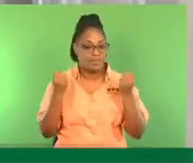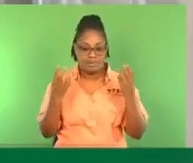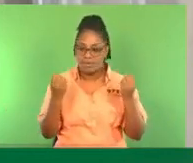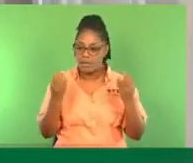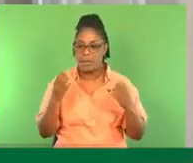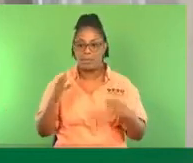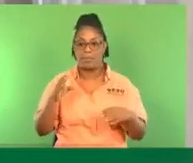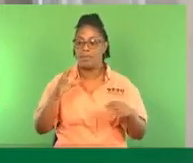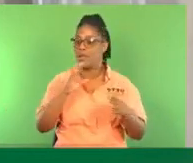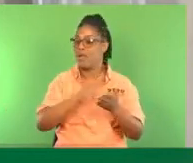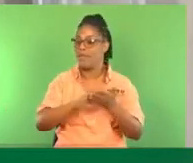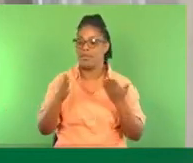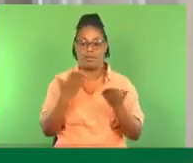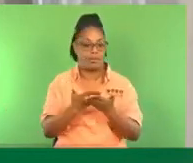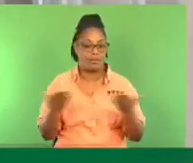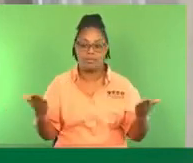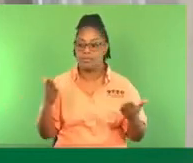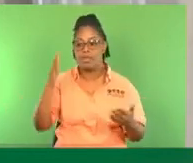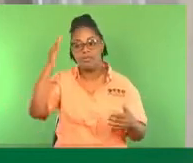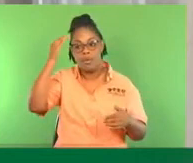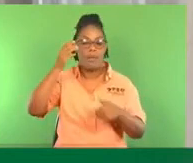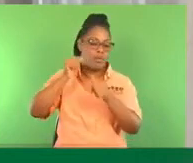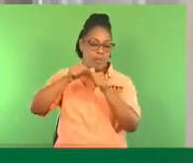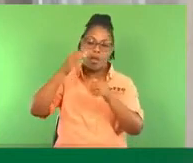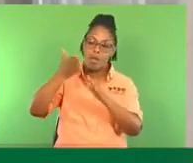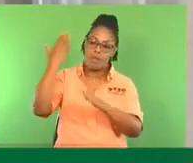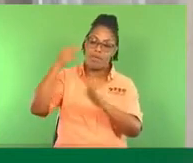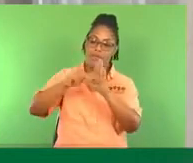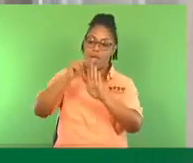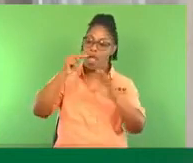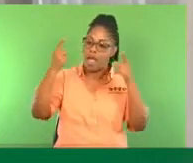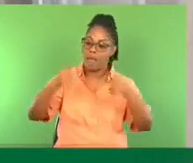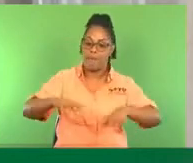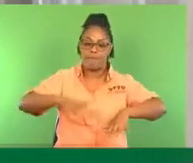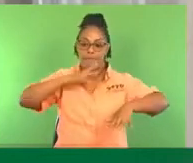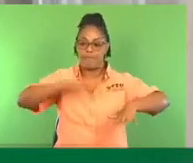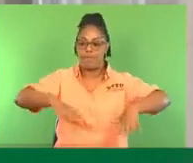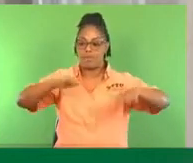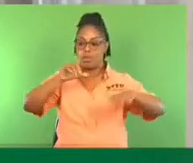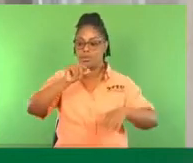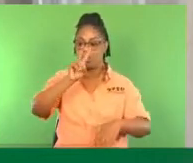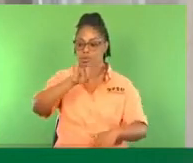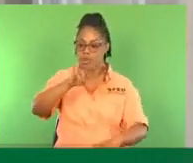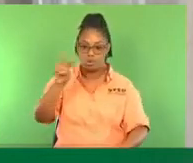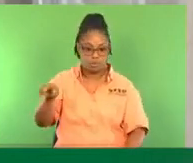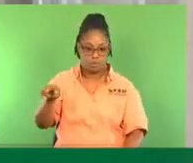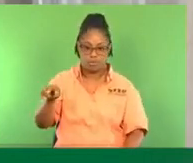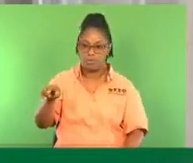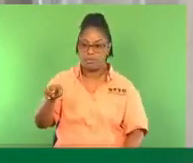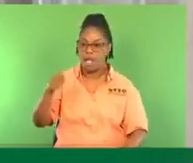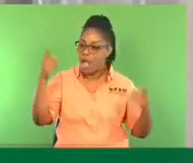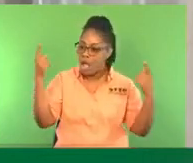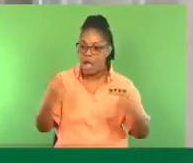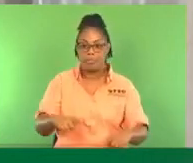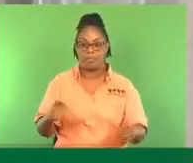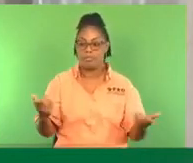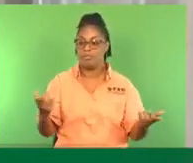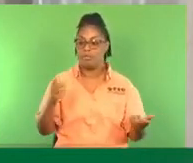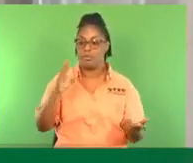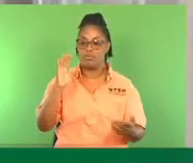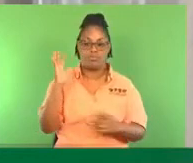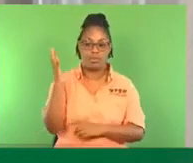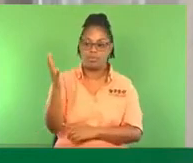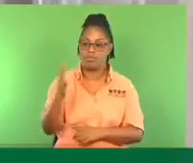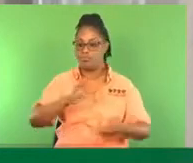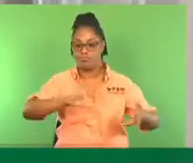in November, we had the major floods, 2022, and what happened to the Manzanilla breakaway. Now,